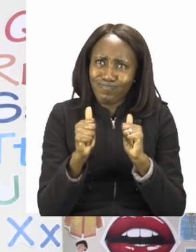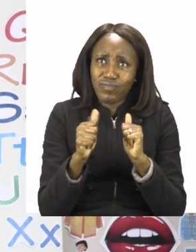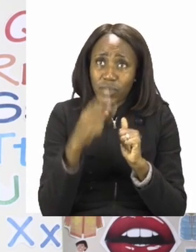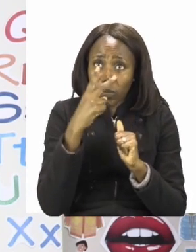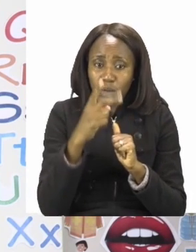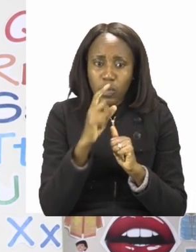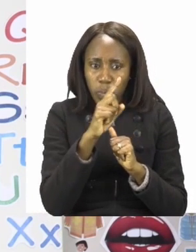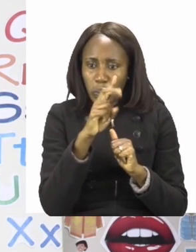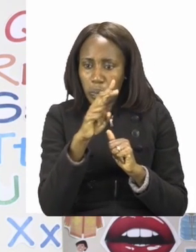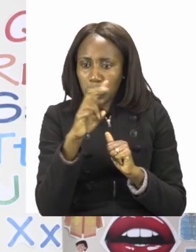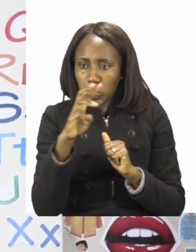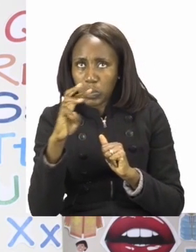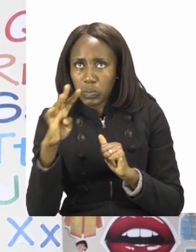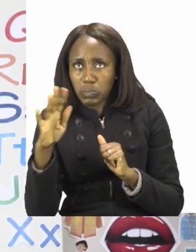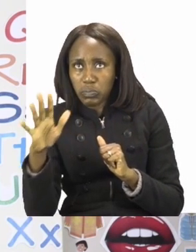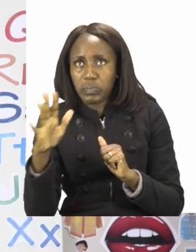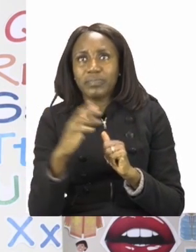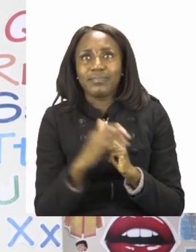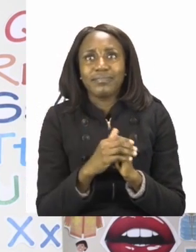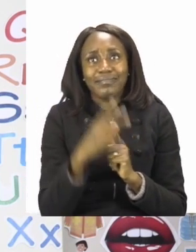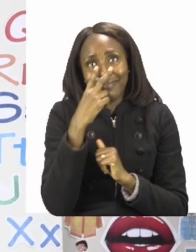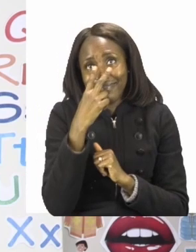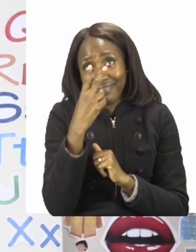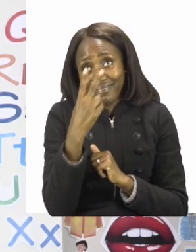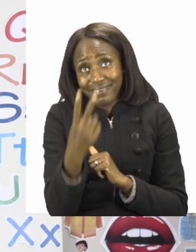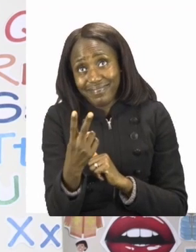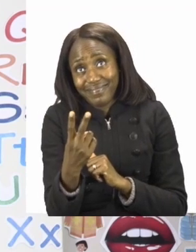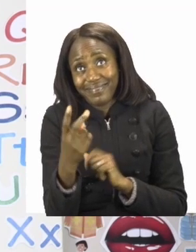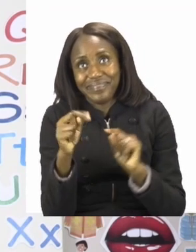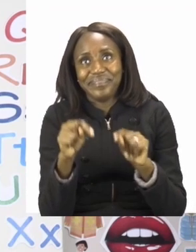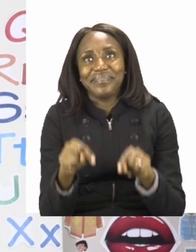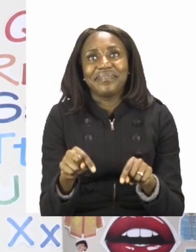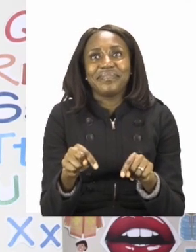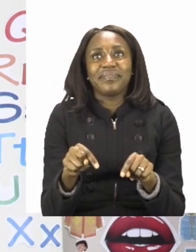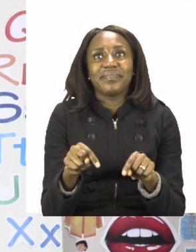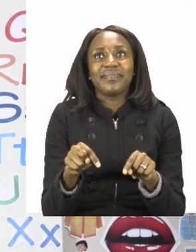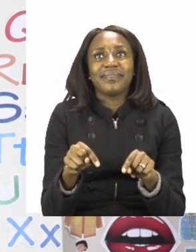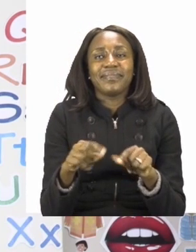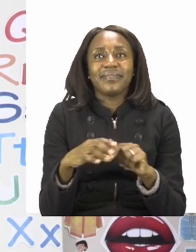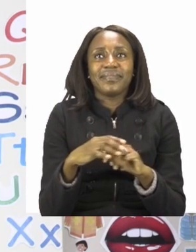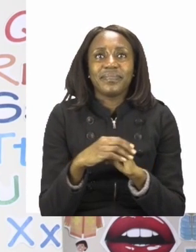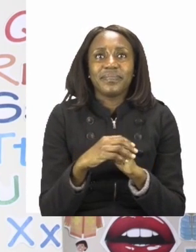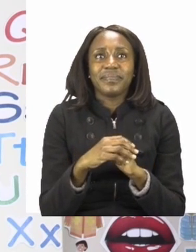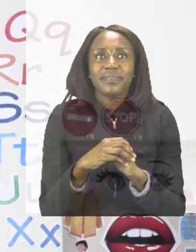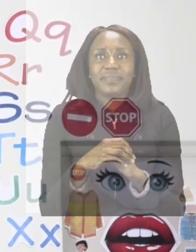see correctly. I'll see you soon after the advert break.